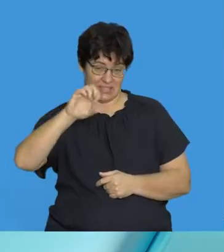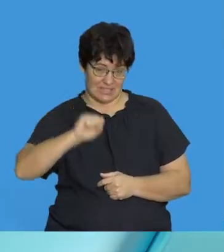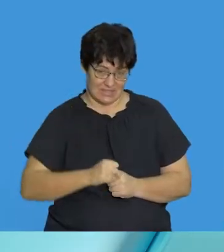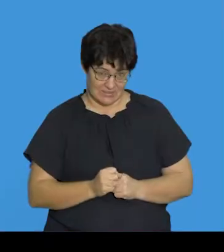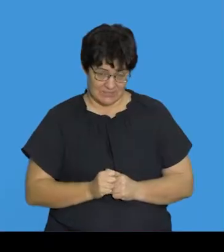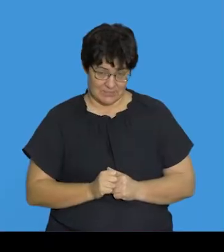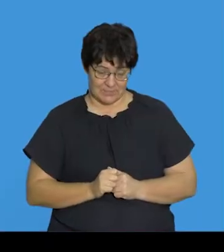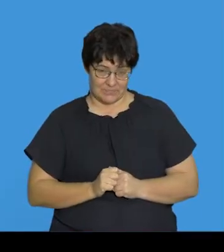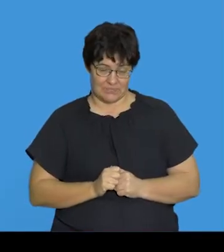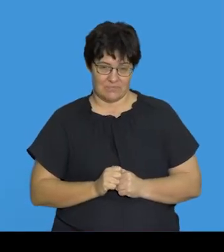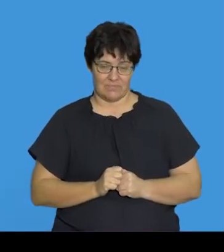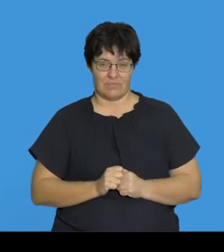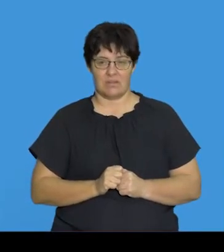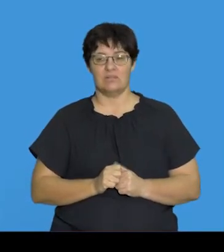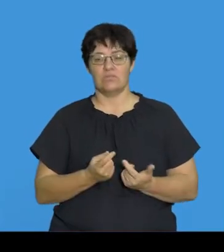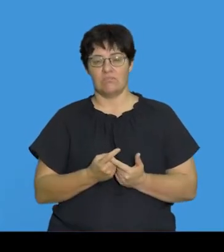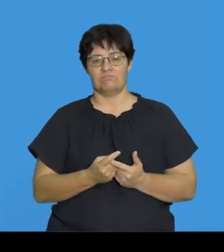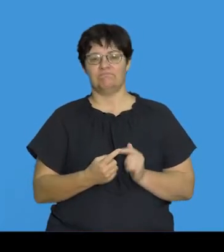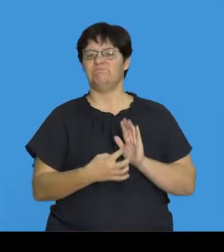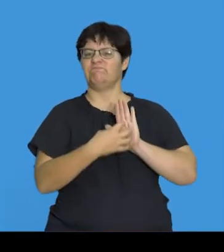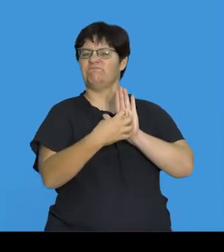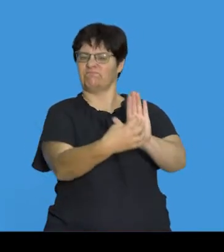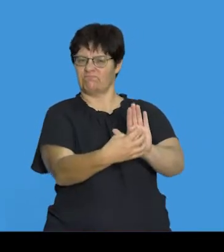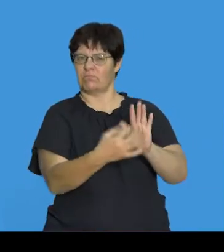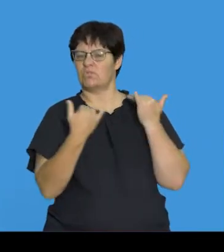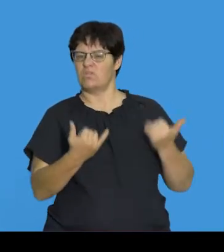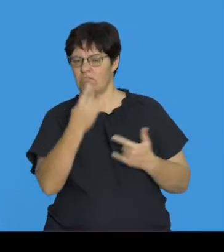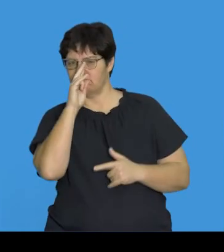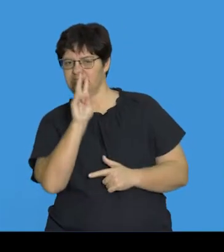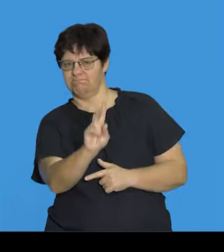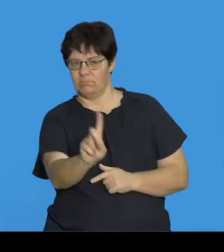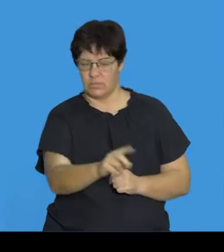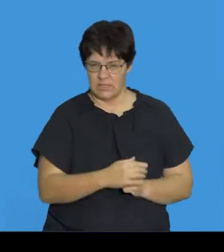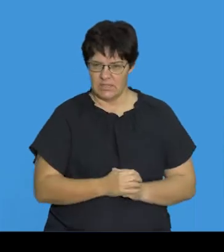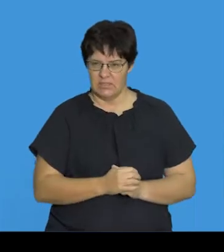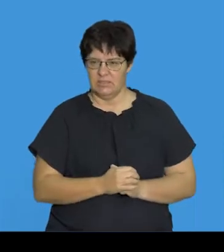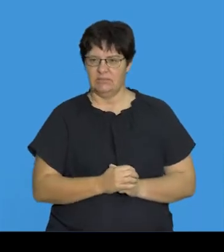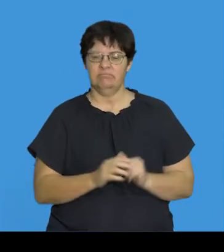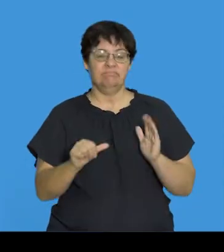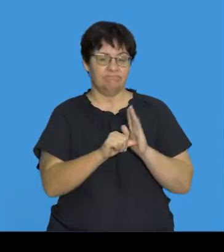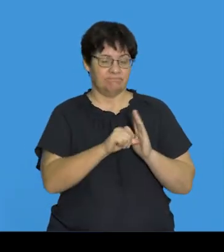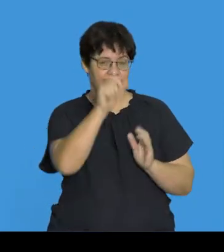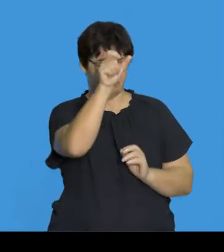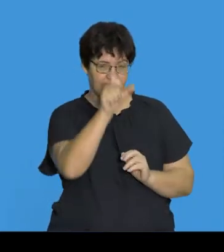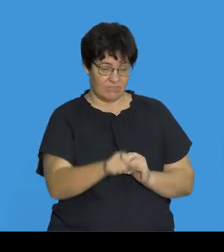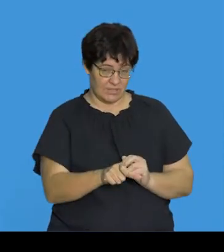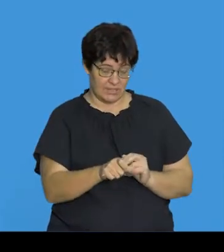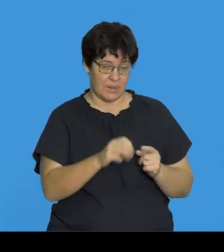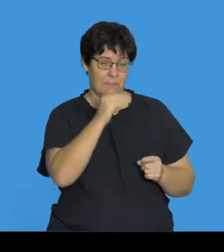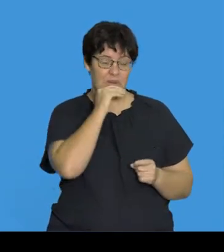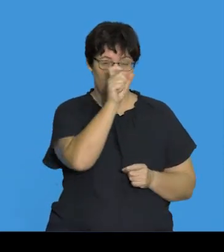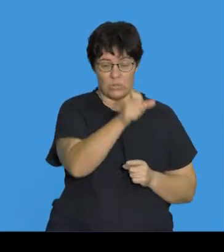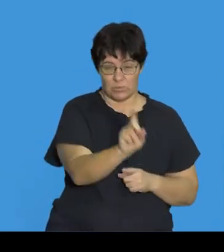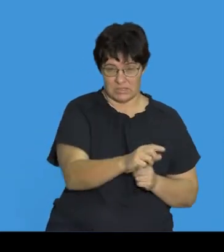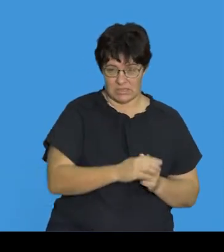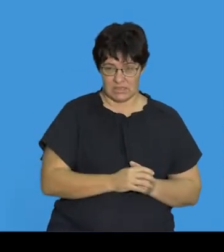today. So an overview of what we're looking at today is we're looking at some important terminology and definitions. We